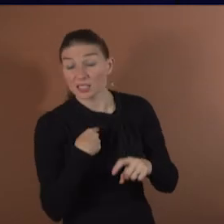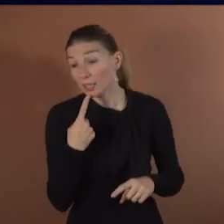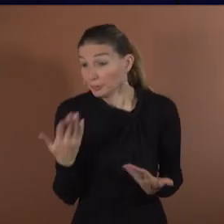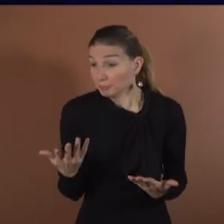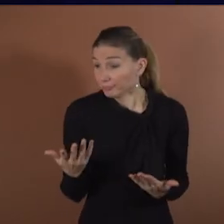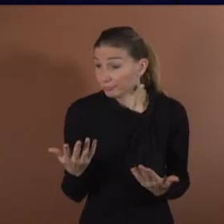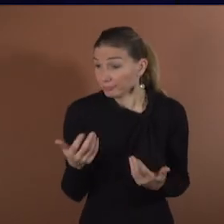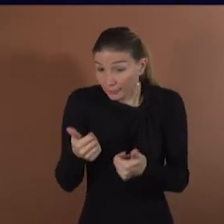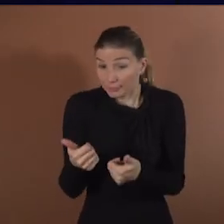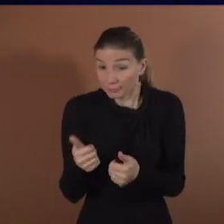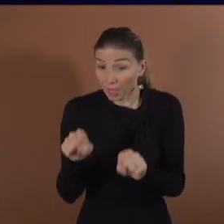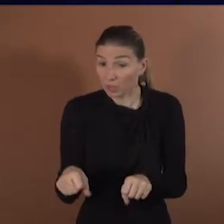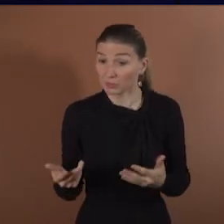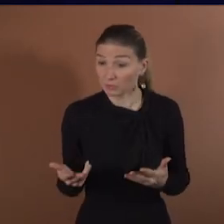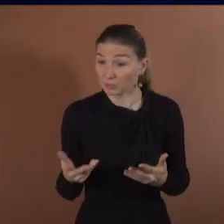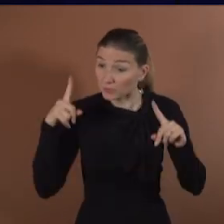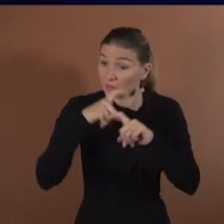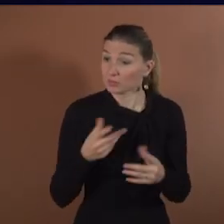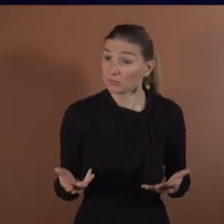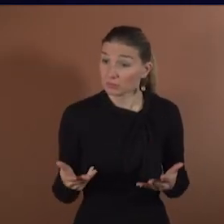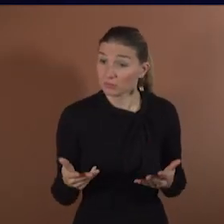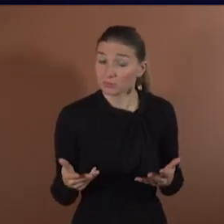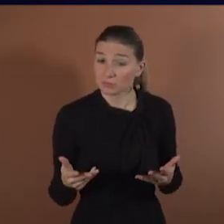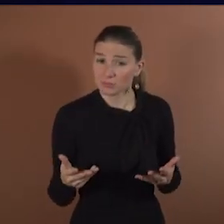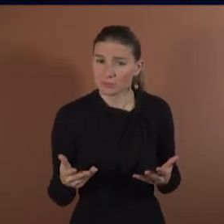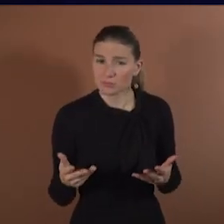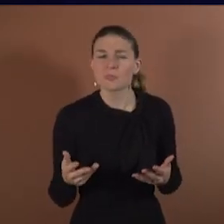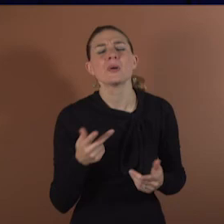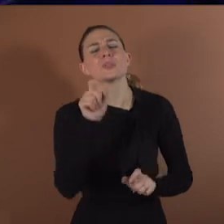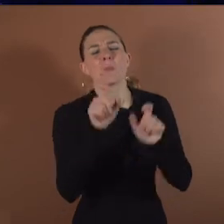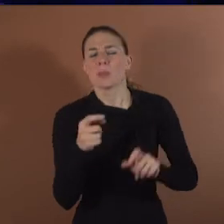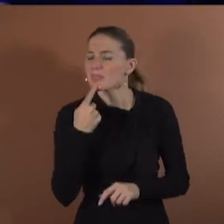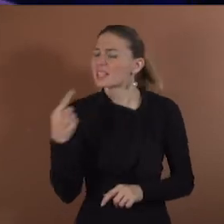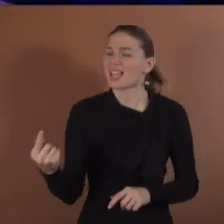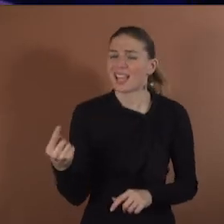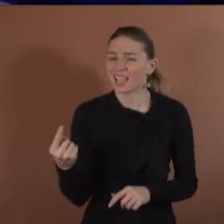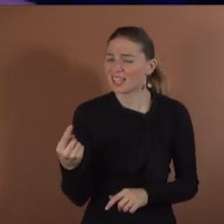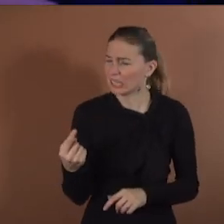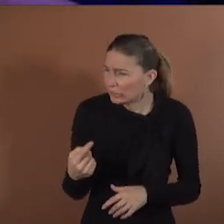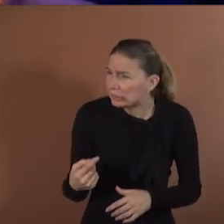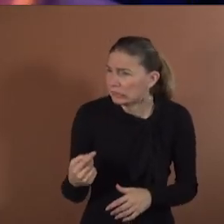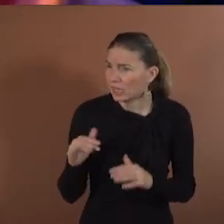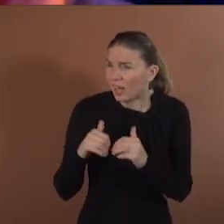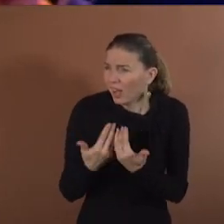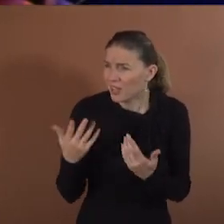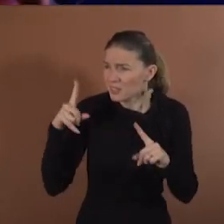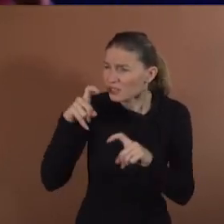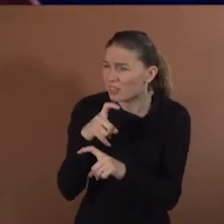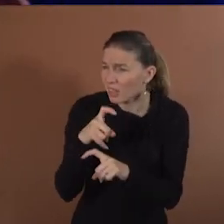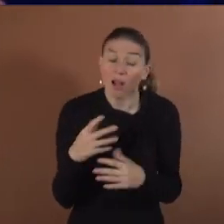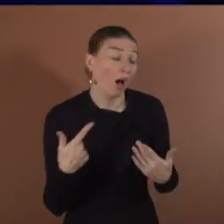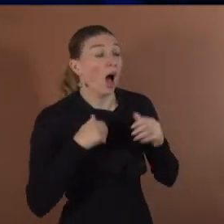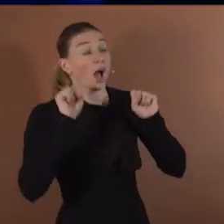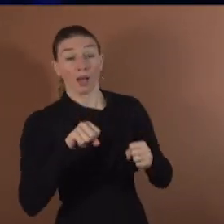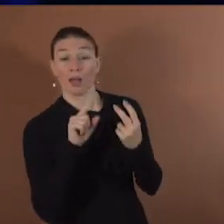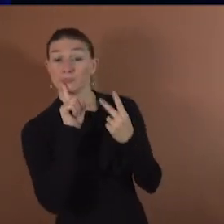really difficult. When people say to you, but that's really difficult, there are two things you can say. You can do what I do and say, yeah, it's really